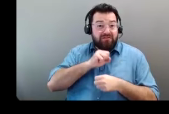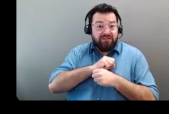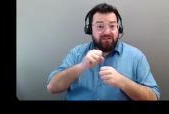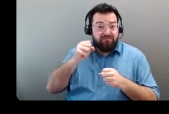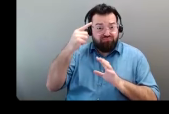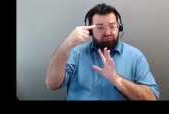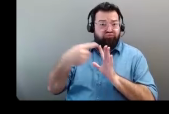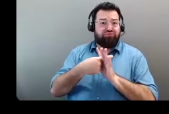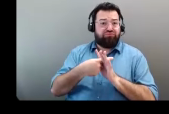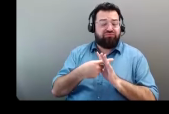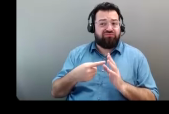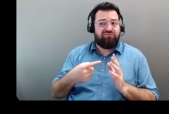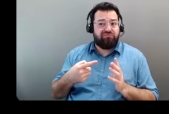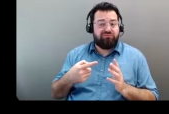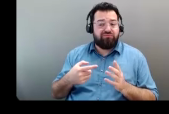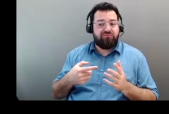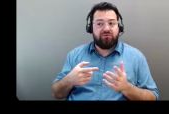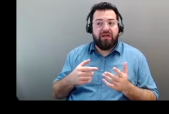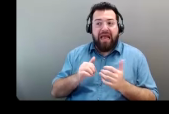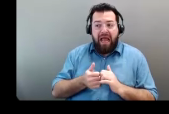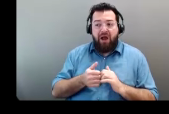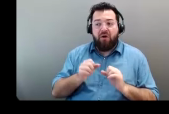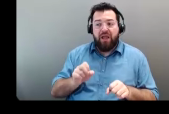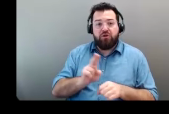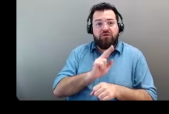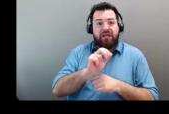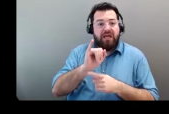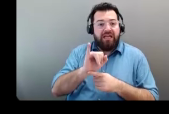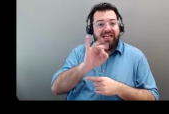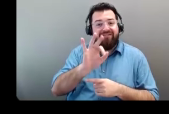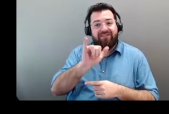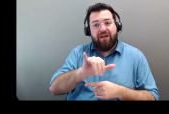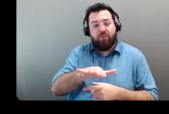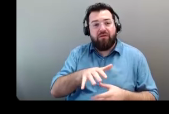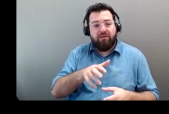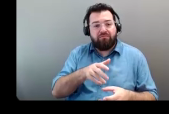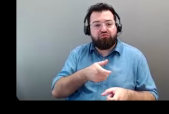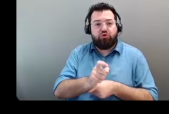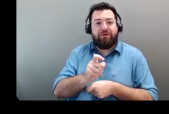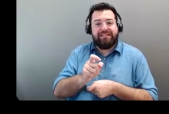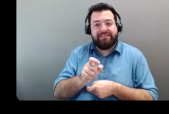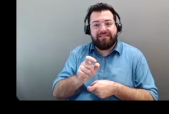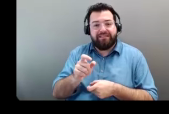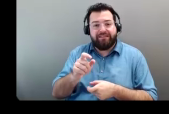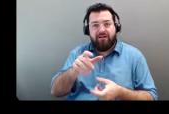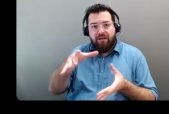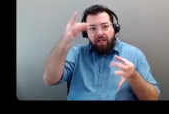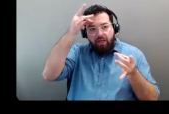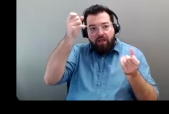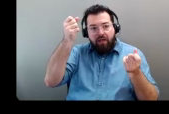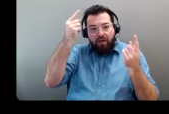cheating or the use of AI lead to that comprehension? And how can educators pick up on cheating? And how